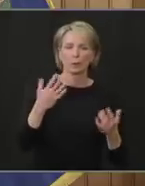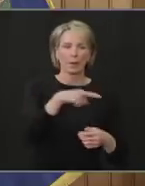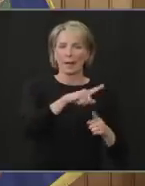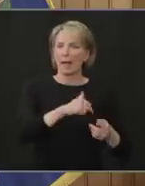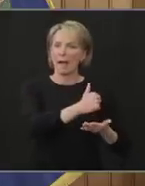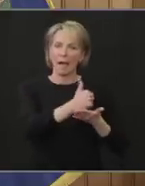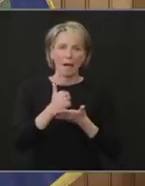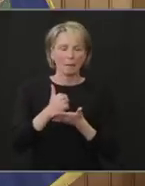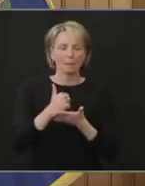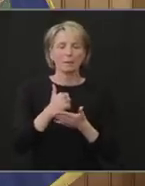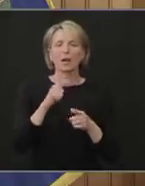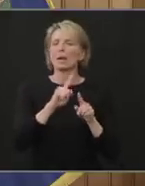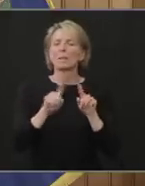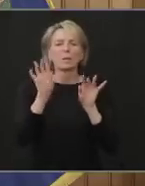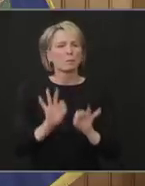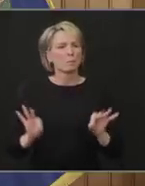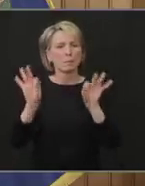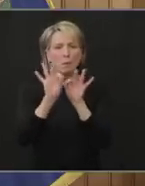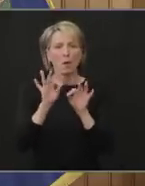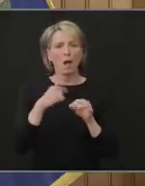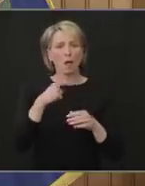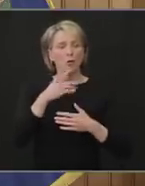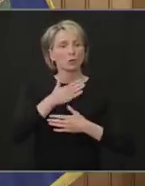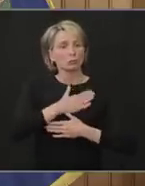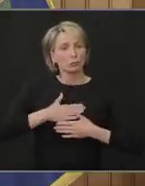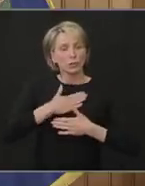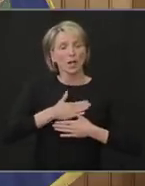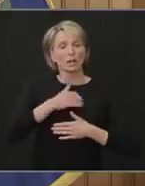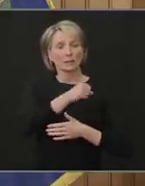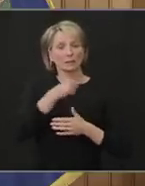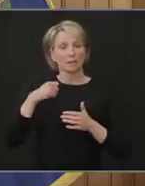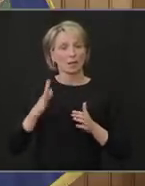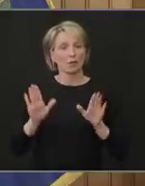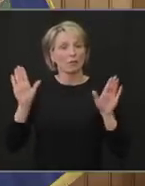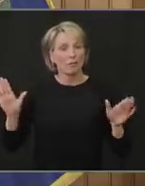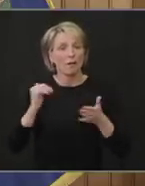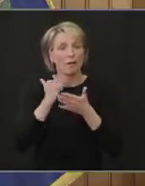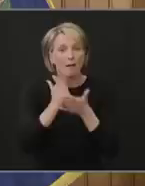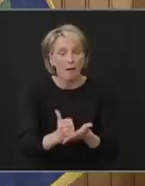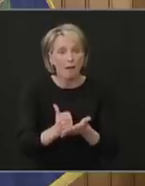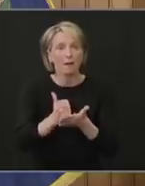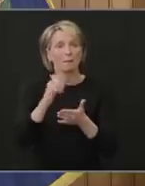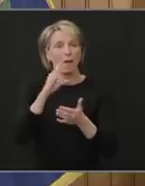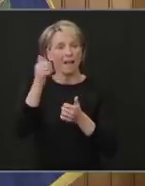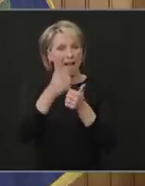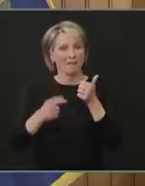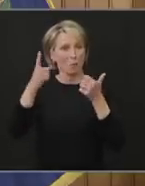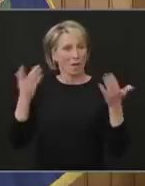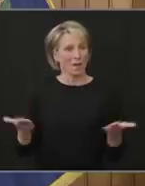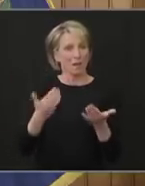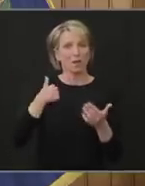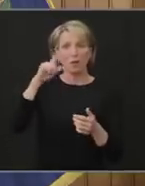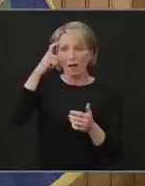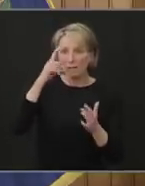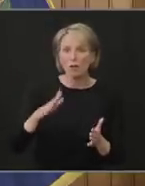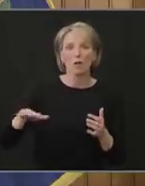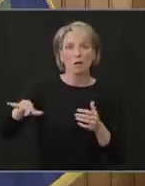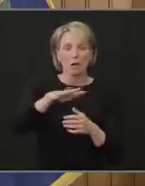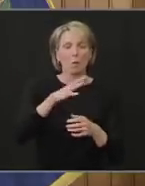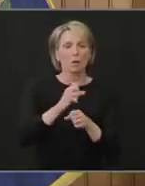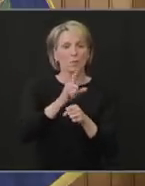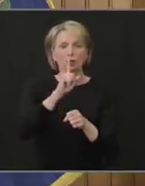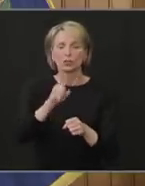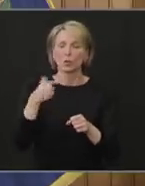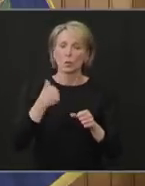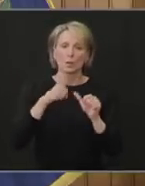importantly, I appreciate what you're doing, and I, as governor, each of us here in this building, the Capitol, are going to make sure that we can execute on the incredible good